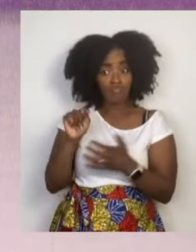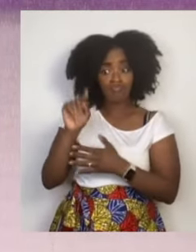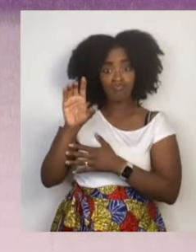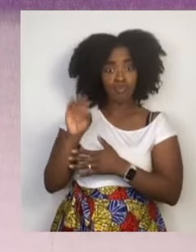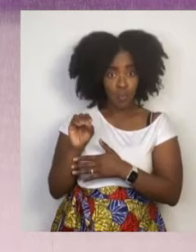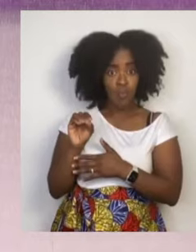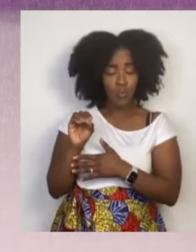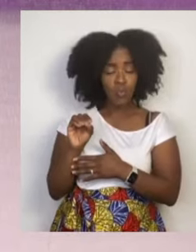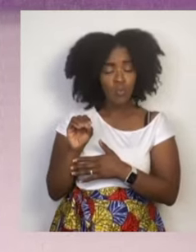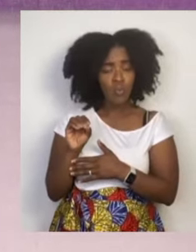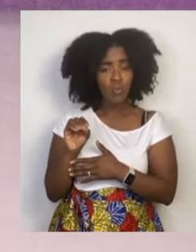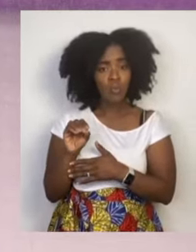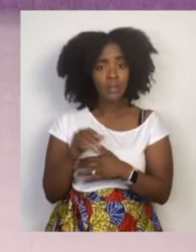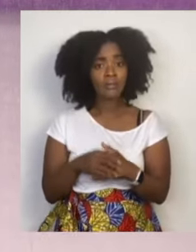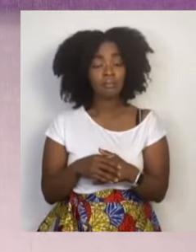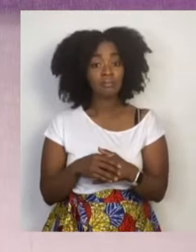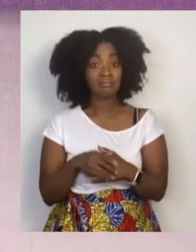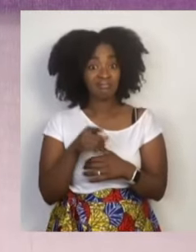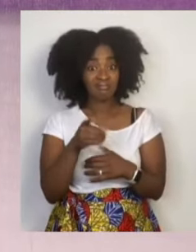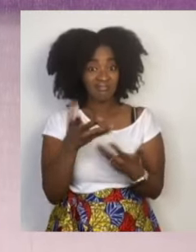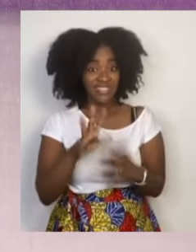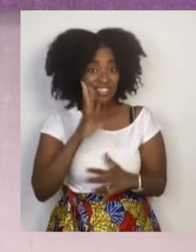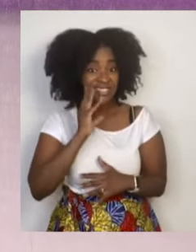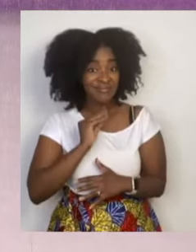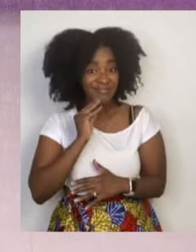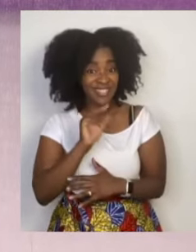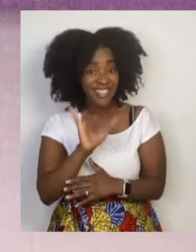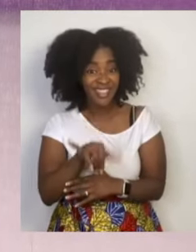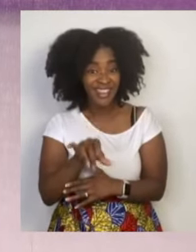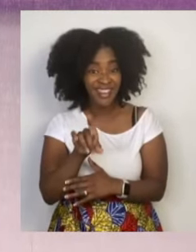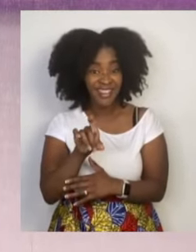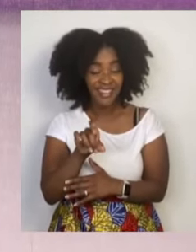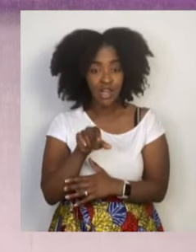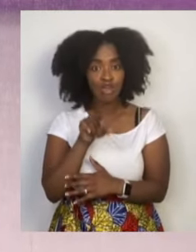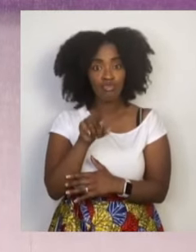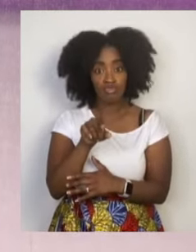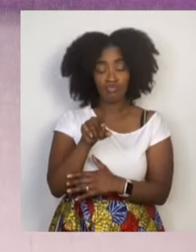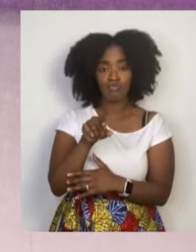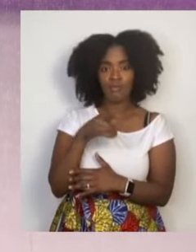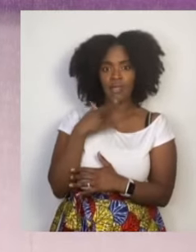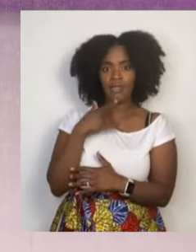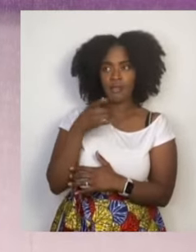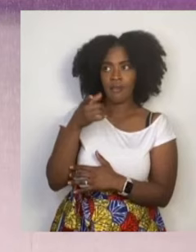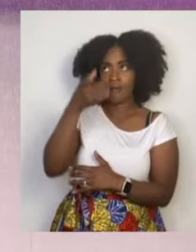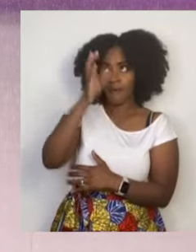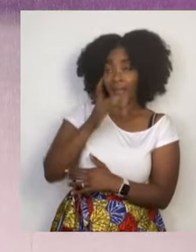Anybody ever had God to give you a want to that you didn't want to have?